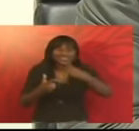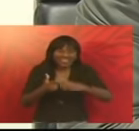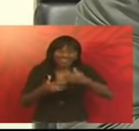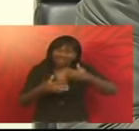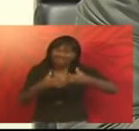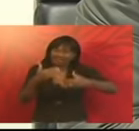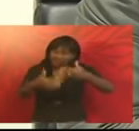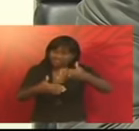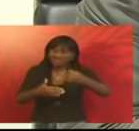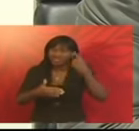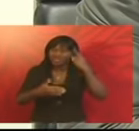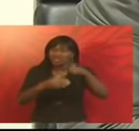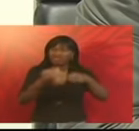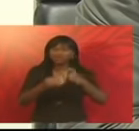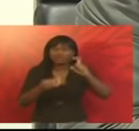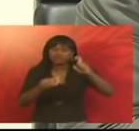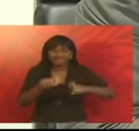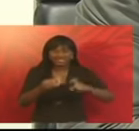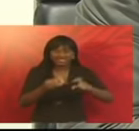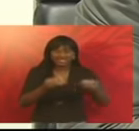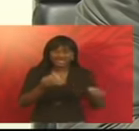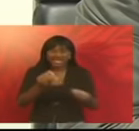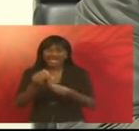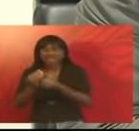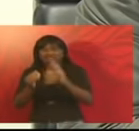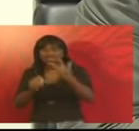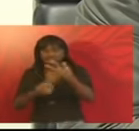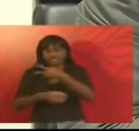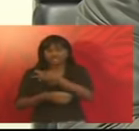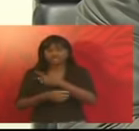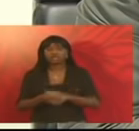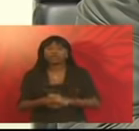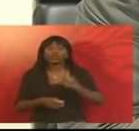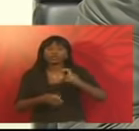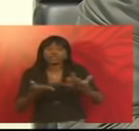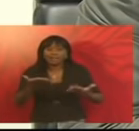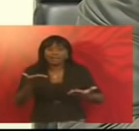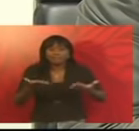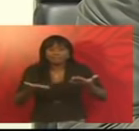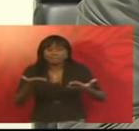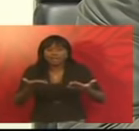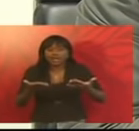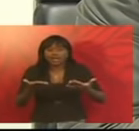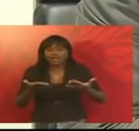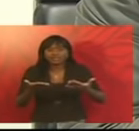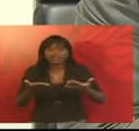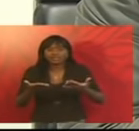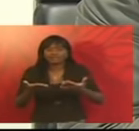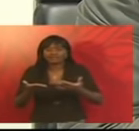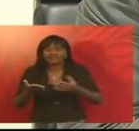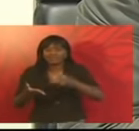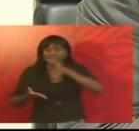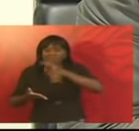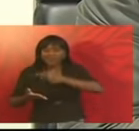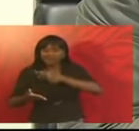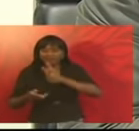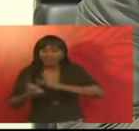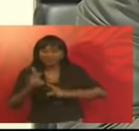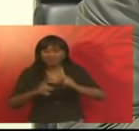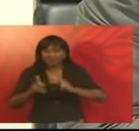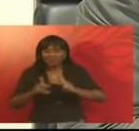or not a booster dose is of benefit. You're balancing two things. You're balancing the individual benefit to the people who already had